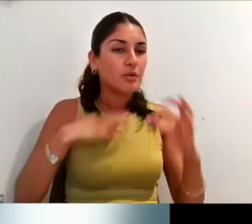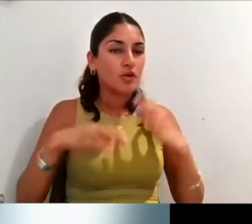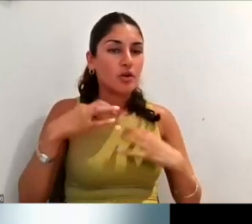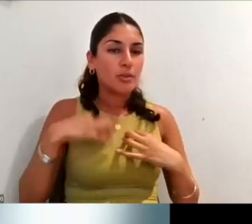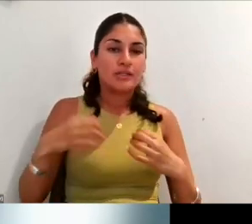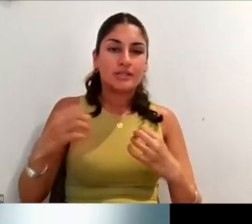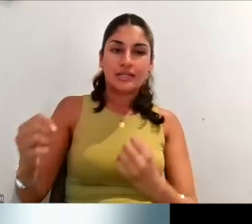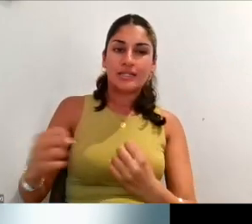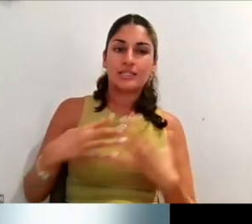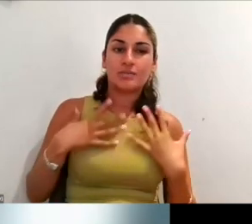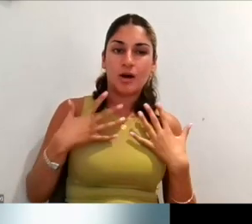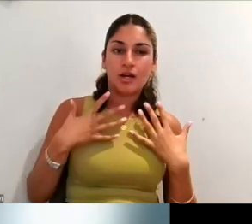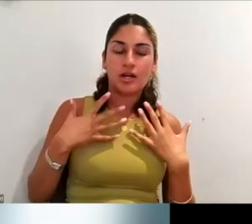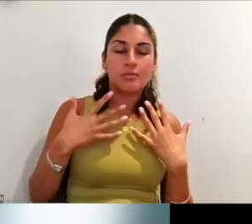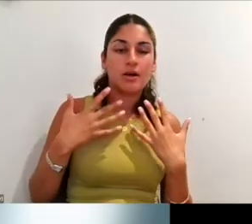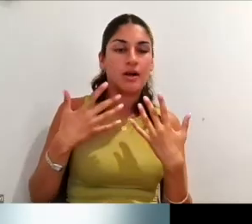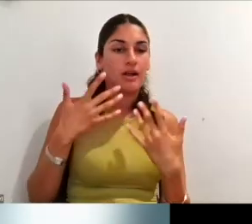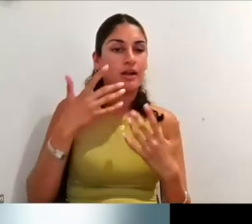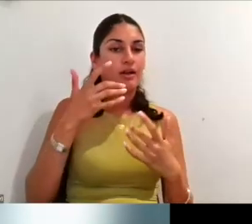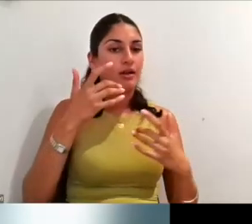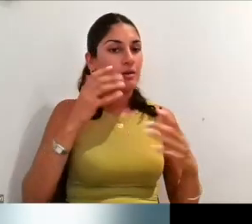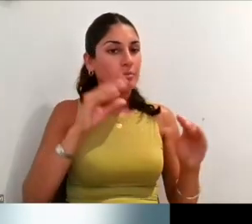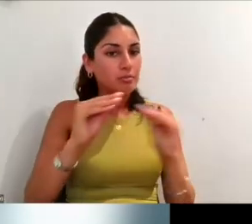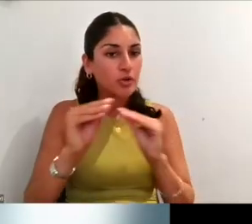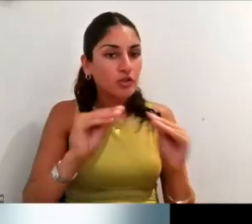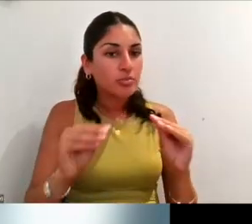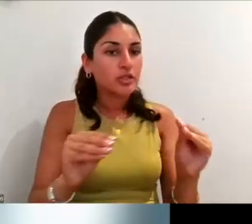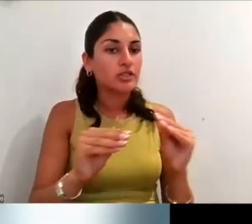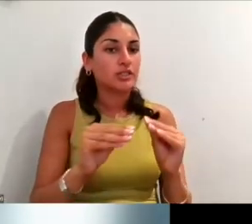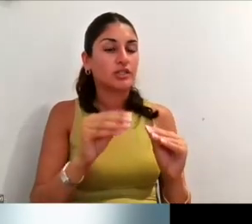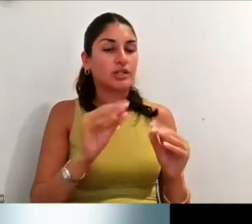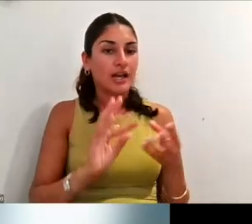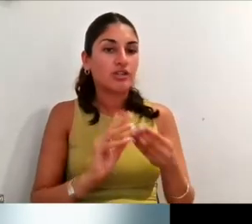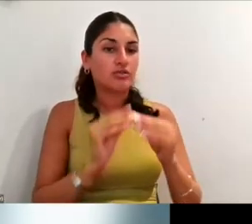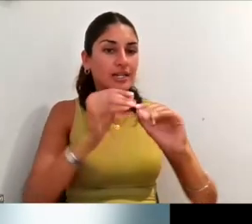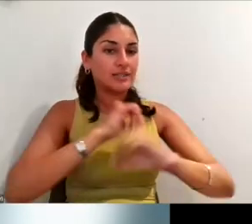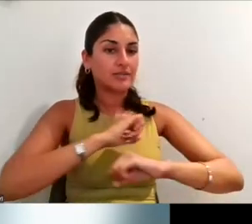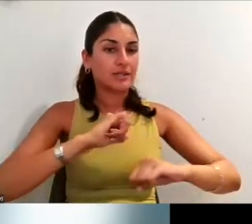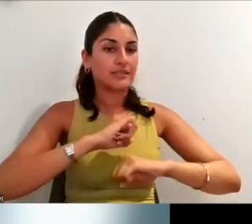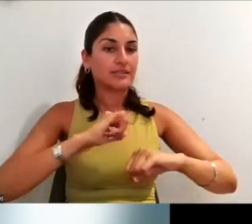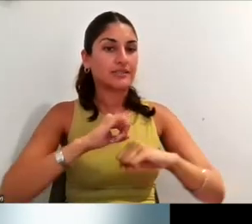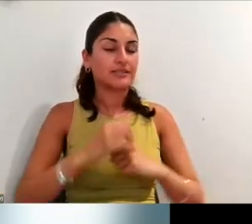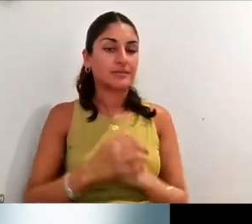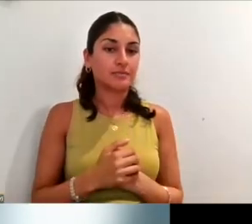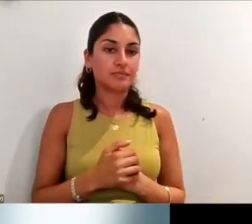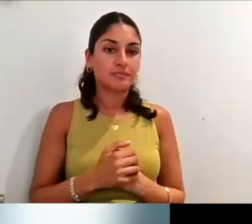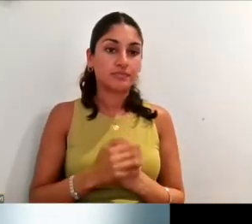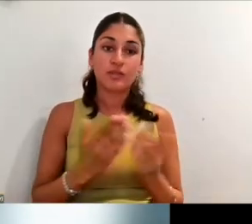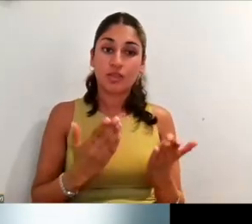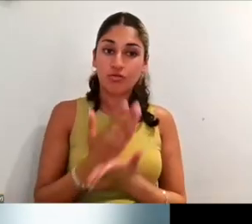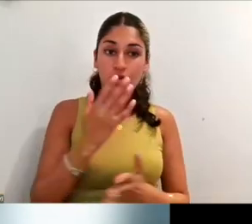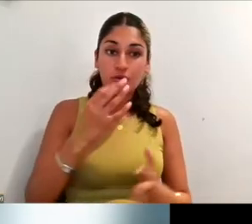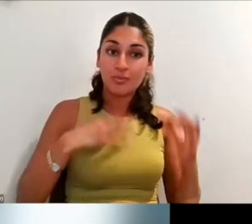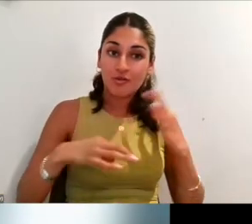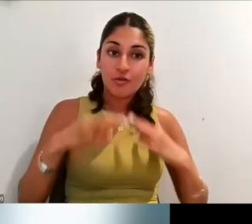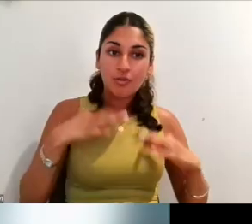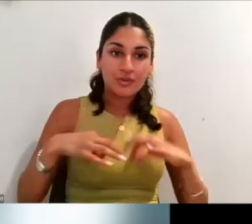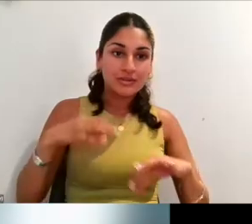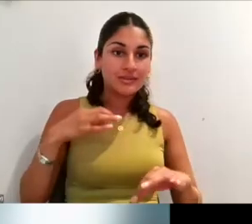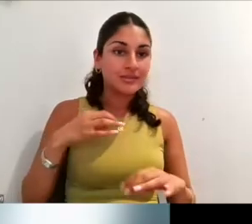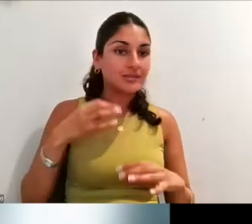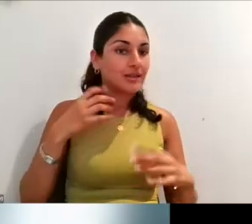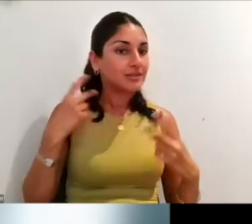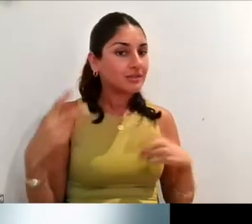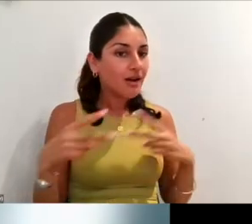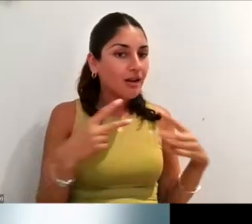through movement and through creative spaces and through performance and dance